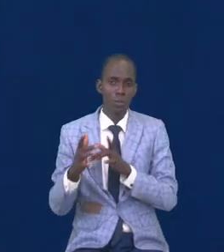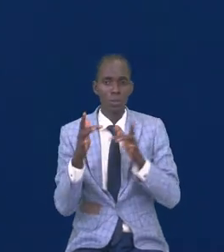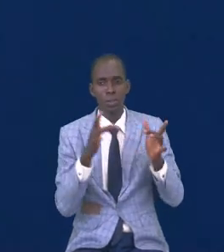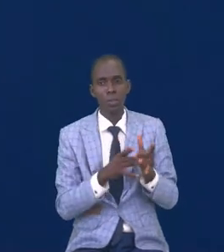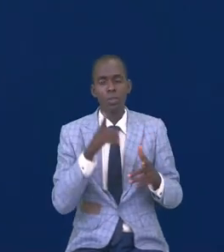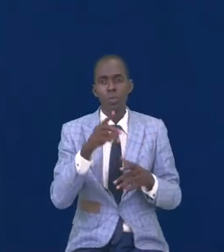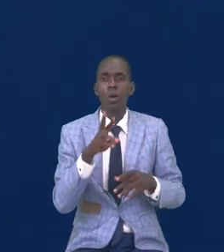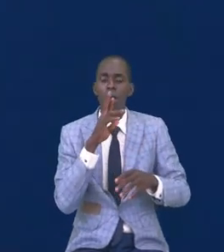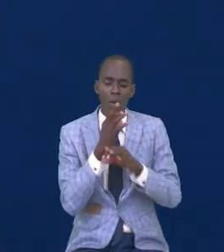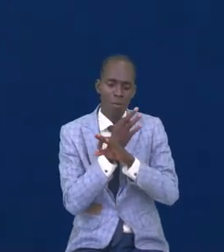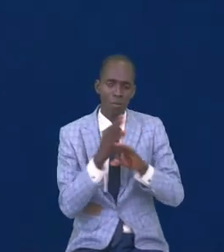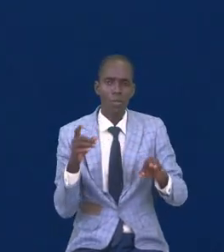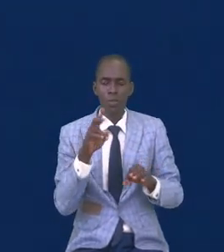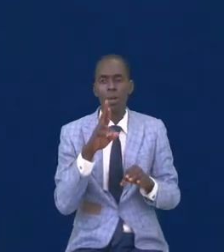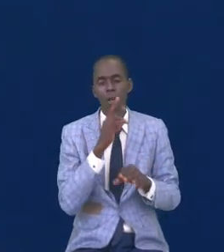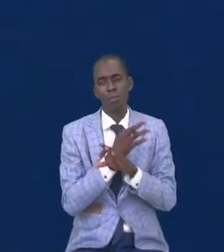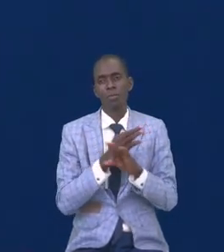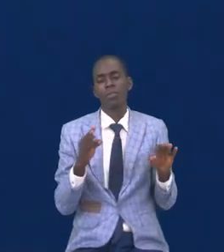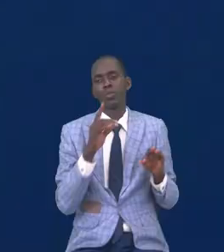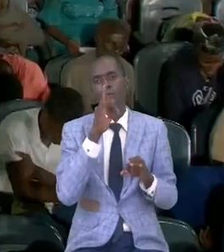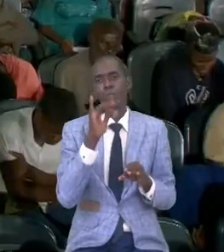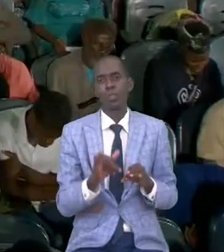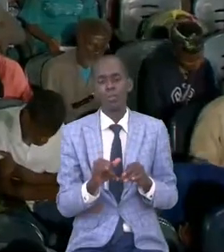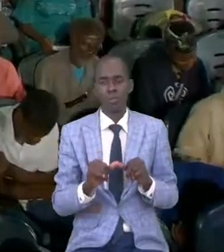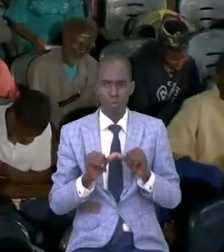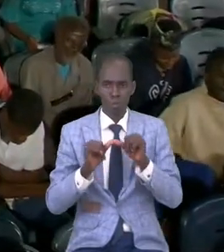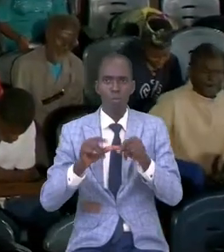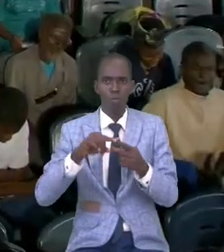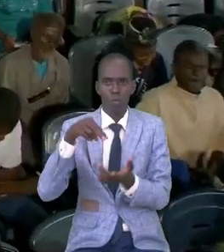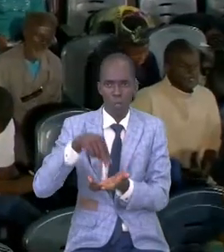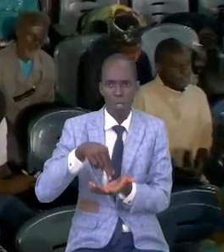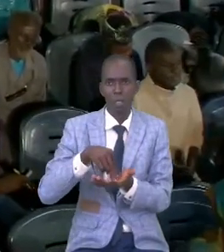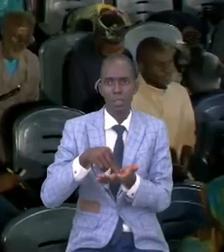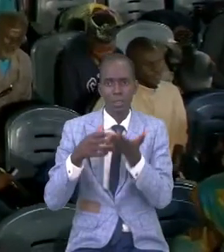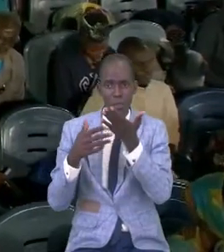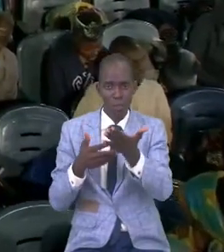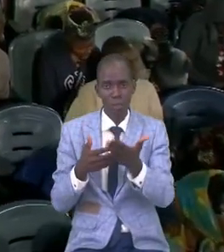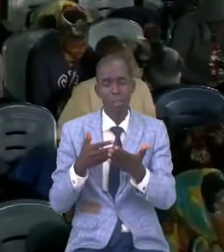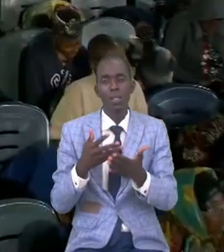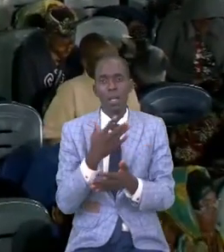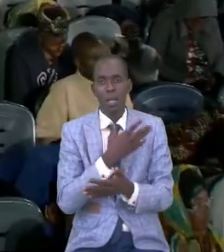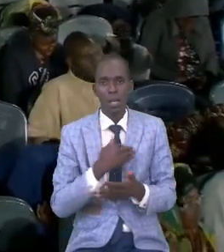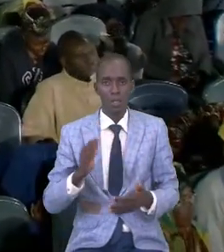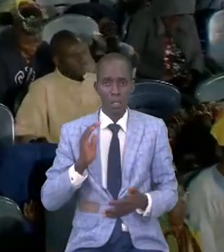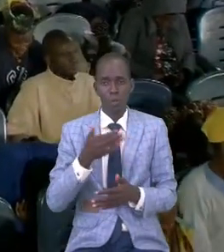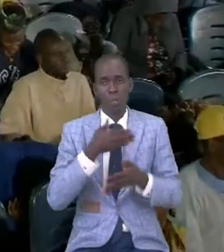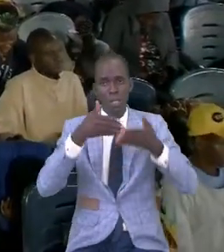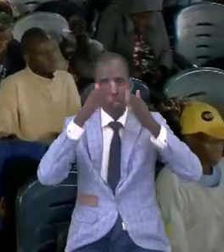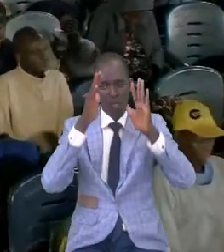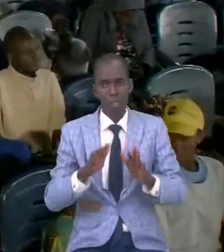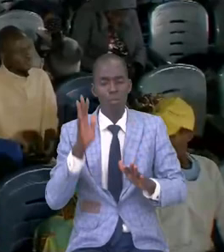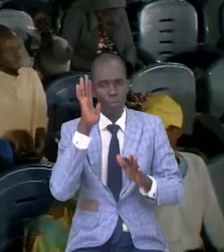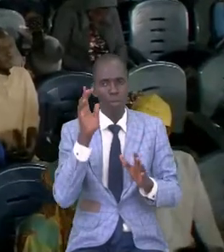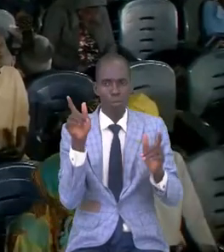you're free and you're saved. Keep on standing. The counselors will come to you there and they will, you know, take